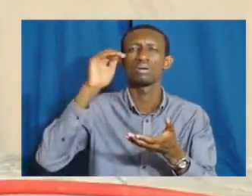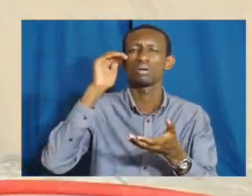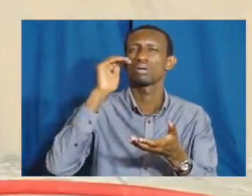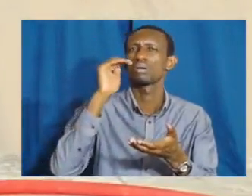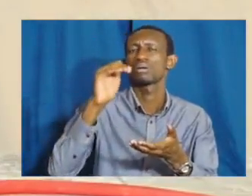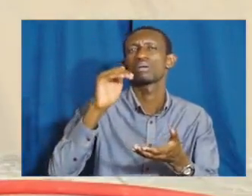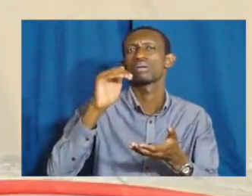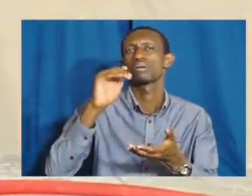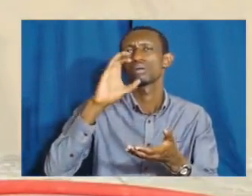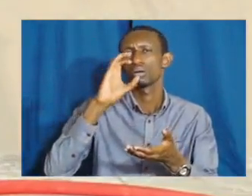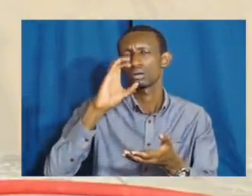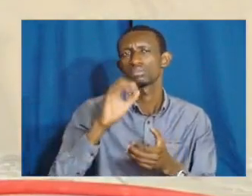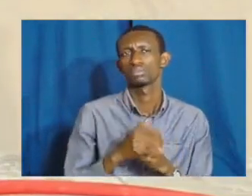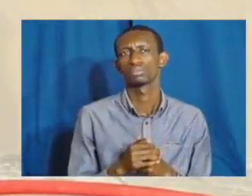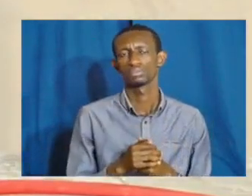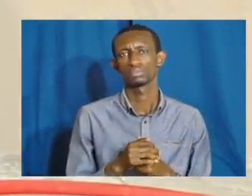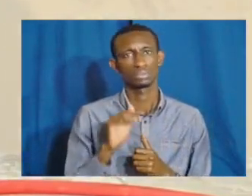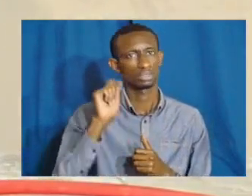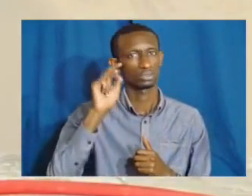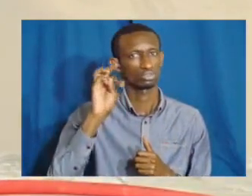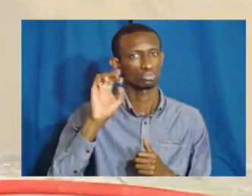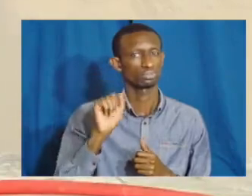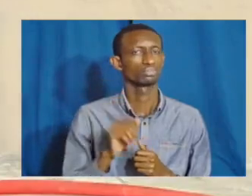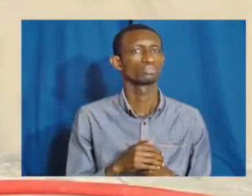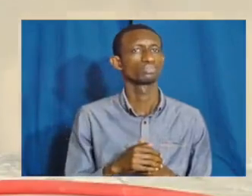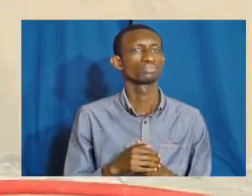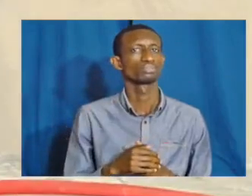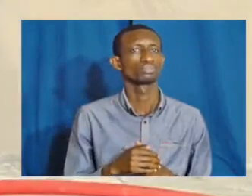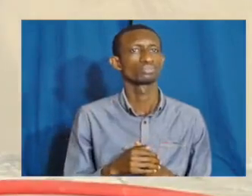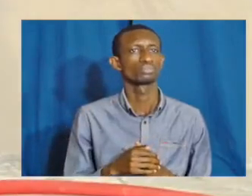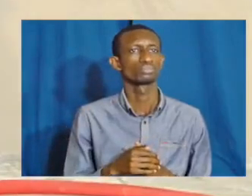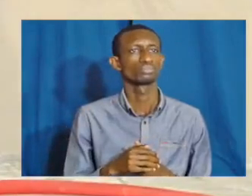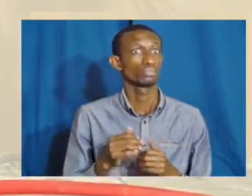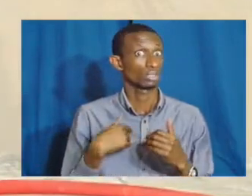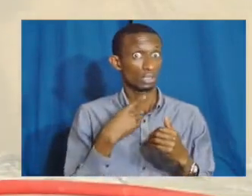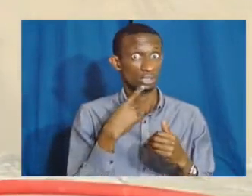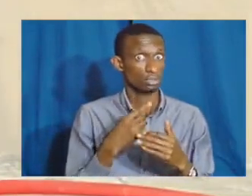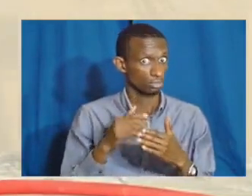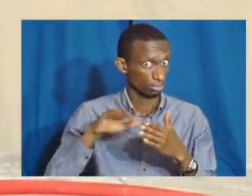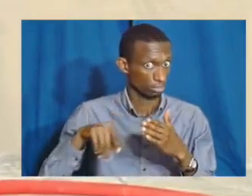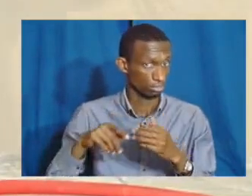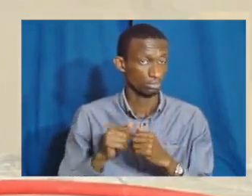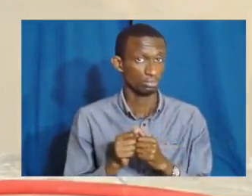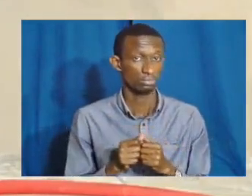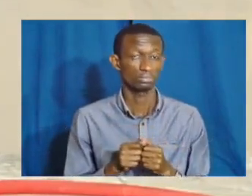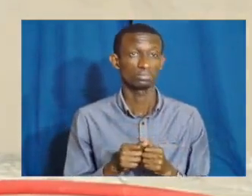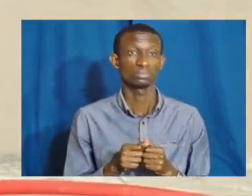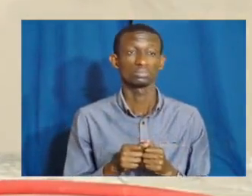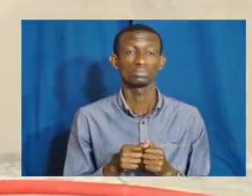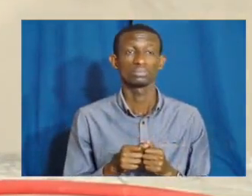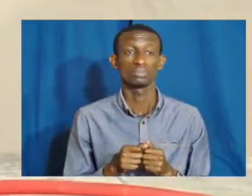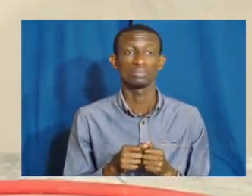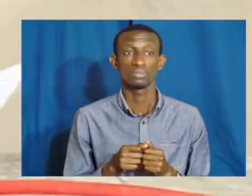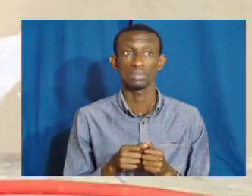exist as solids. So I said, last but not least, before